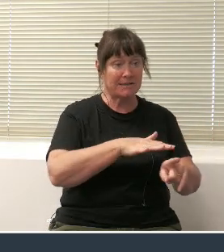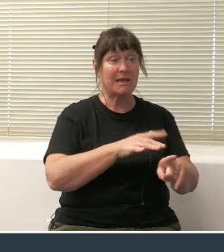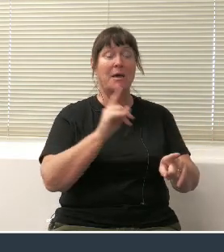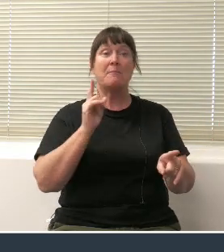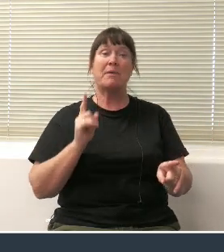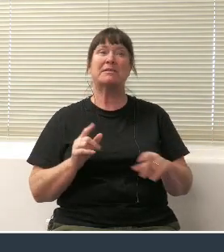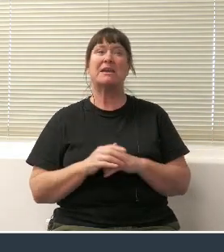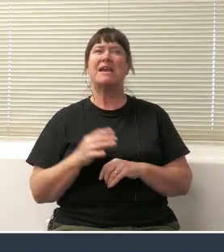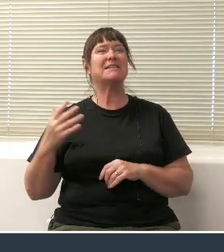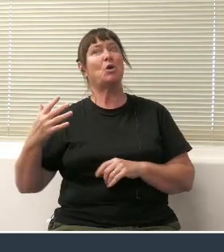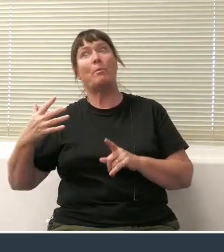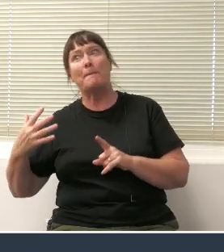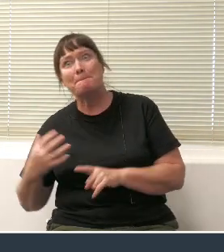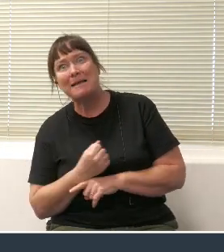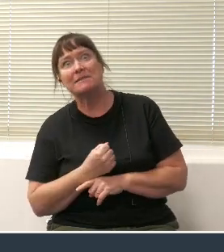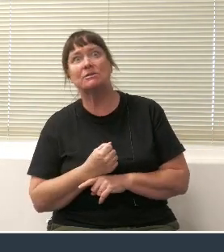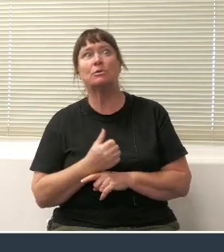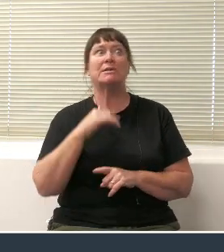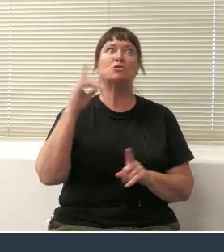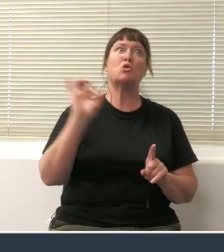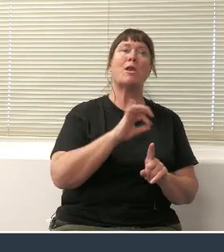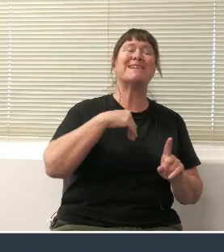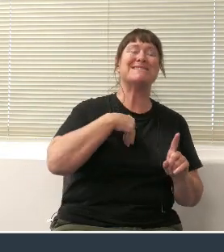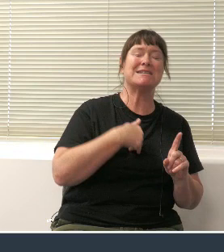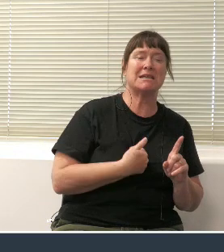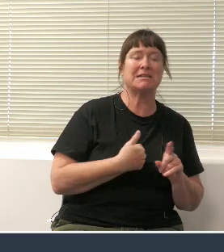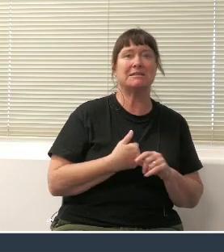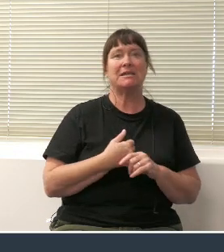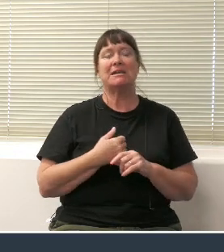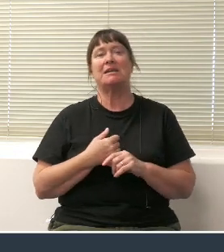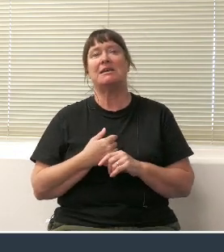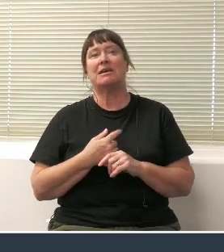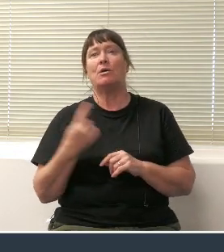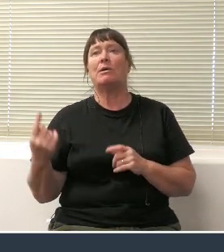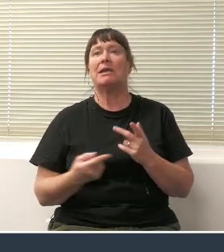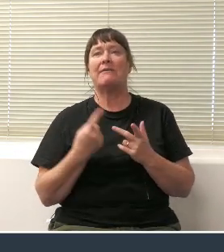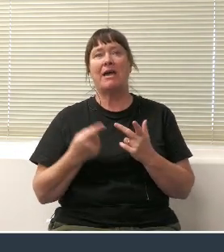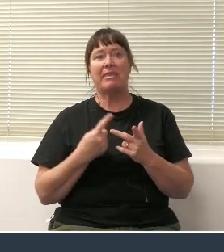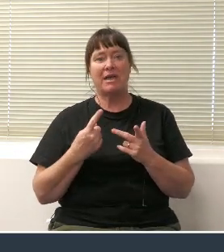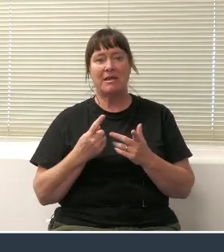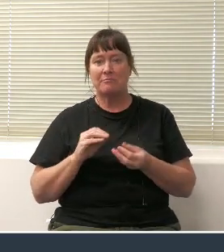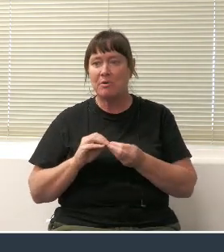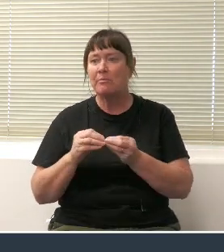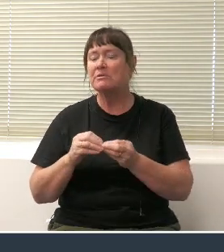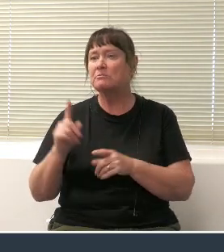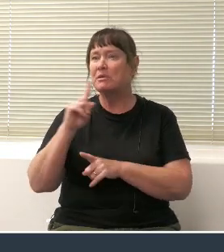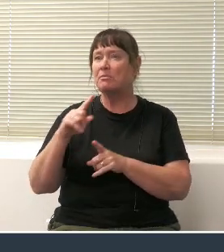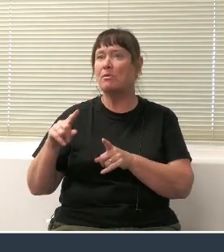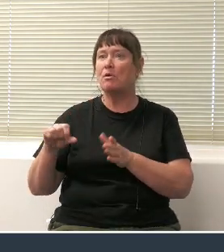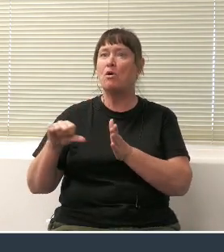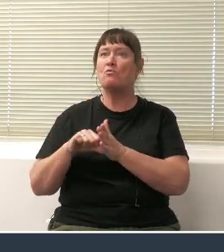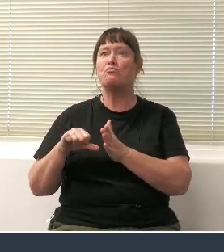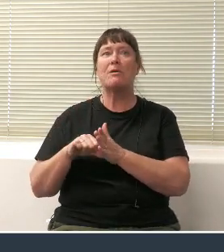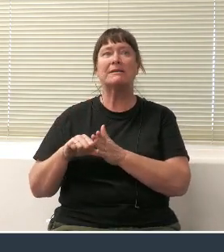don't see this as a must-have or a necessity. And when we have issues with our ratepayers all having